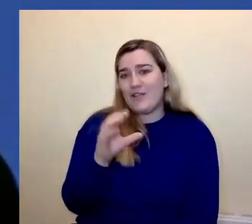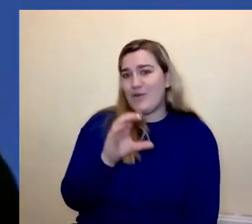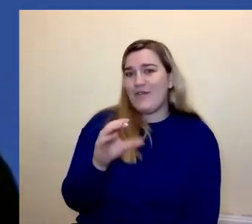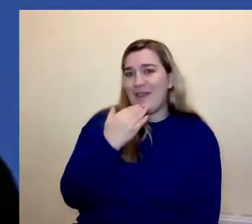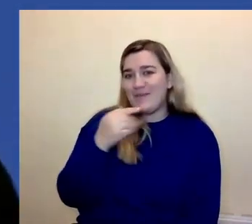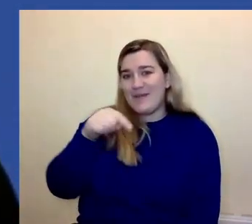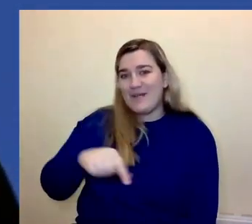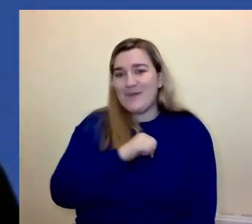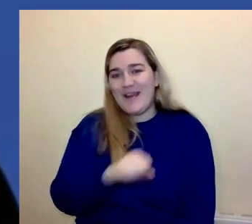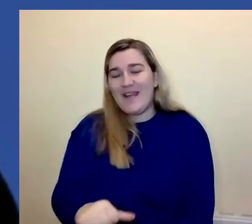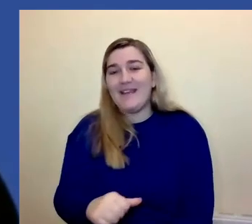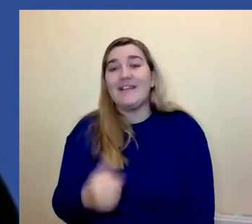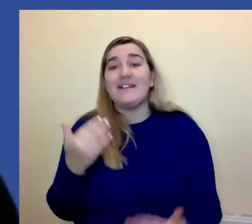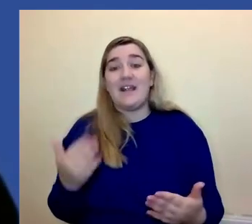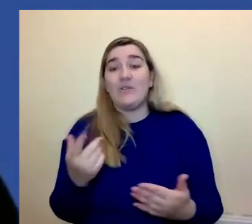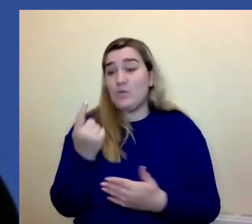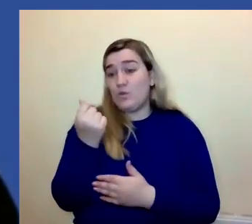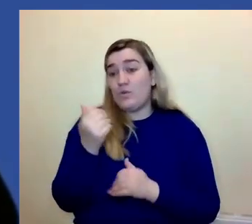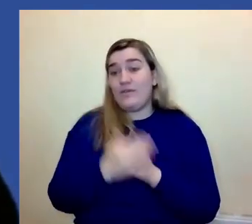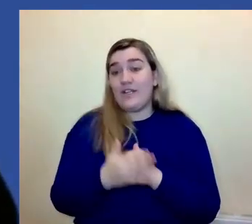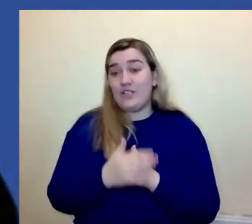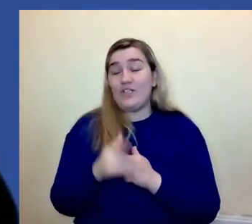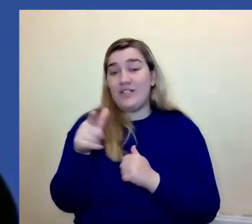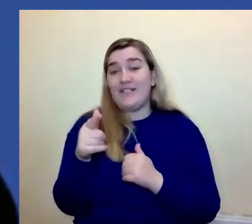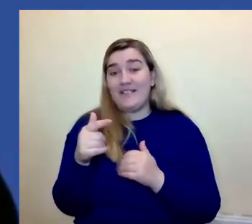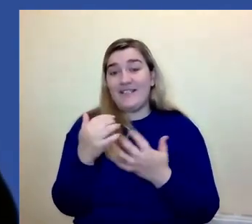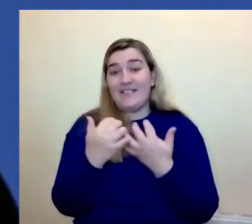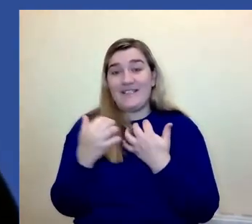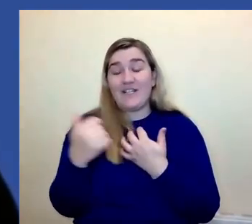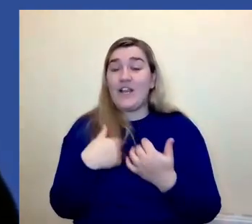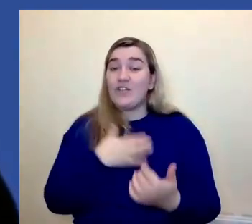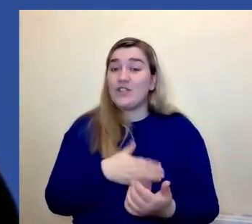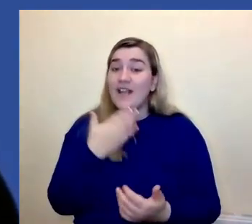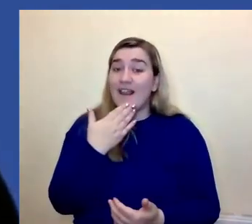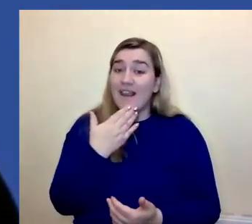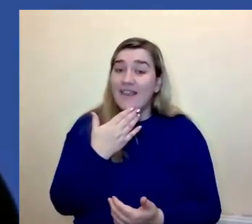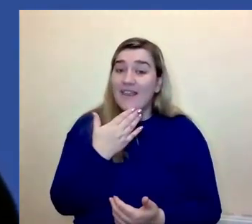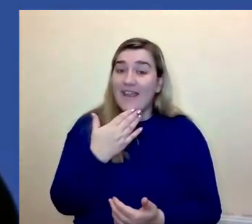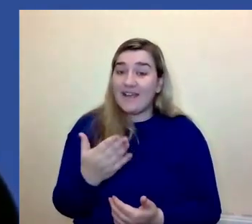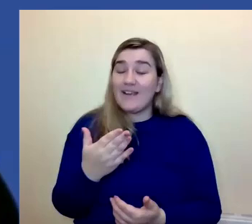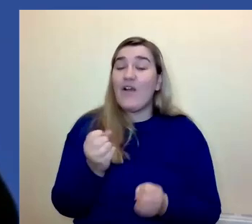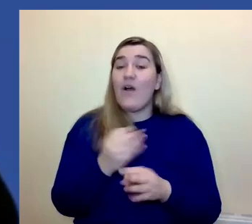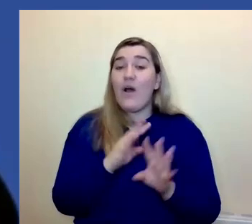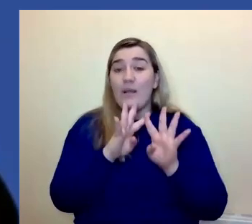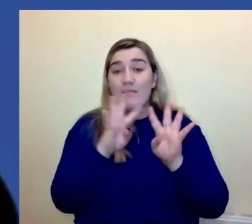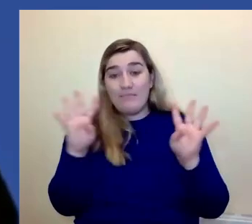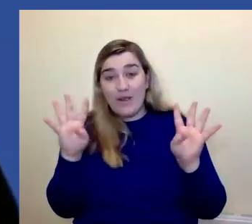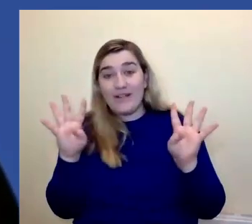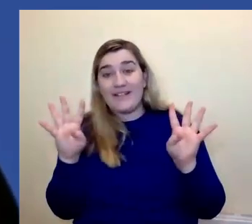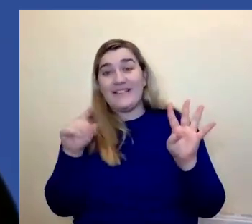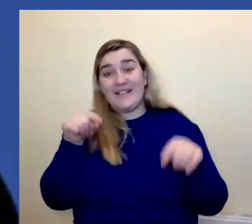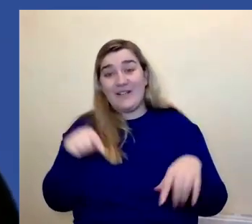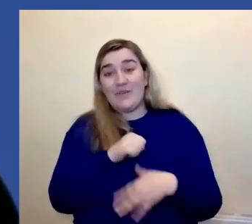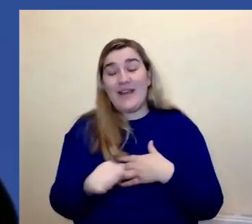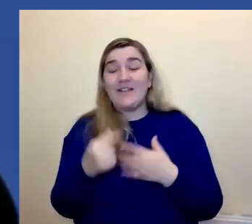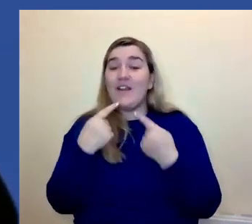today. So we're coming to the end of our session now, and I would just like to thank again all of our panelists for being with us to launch